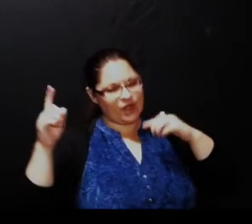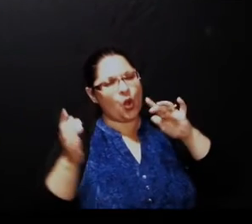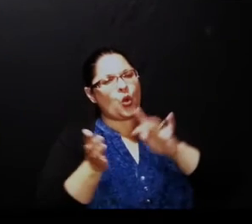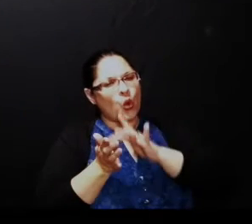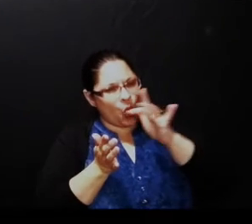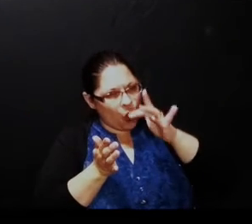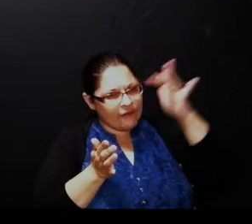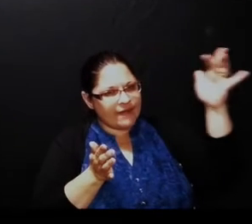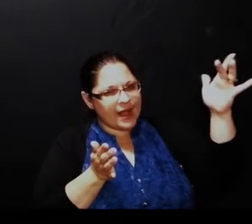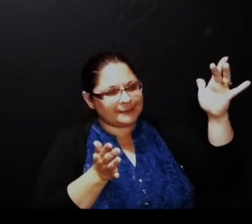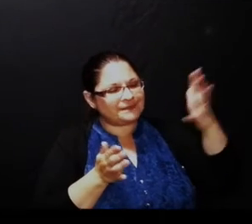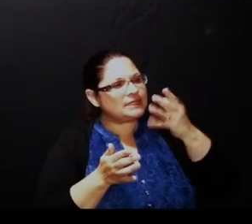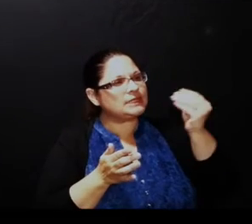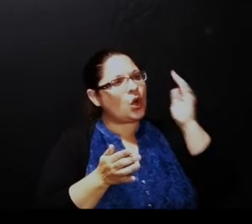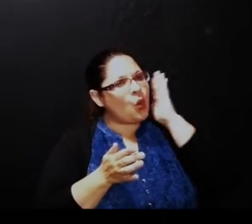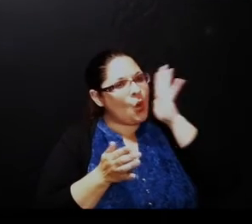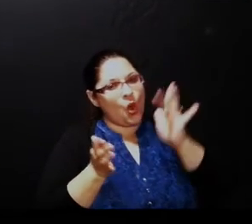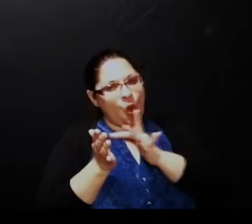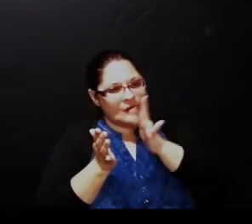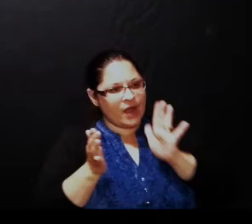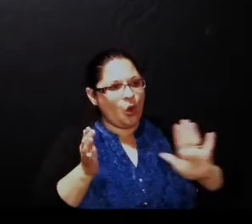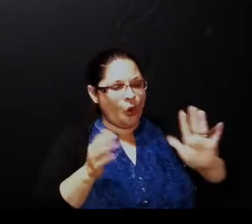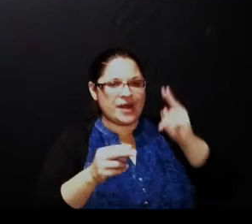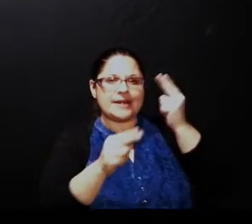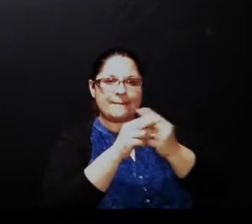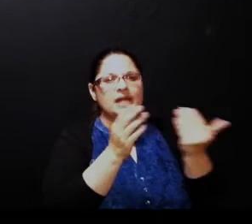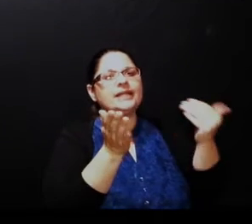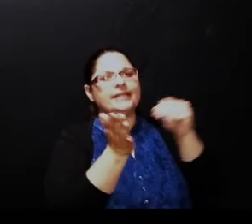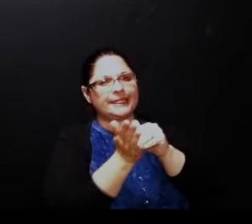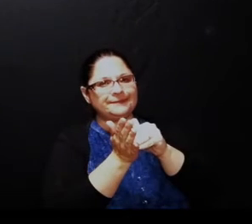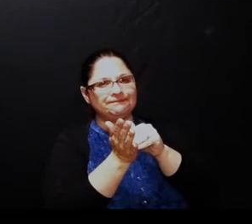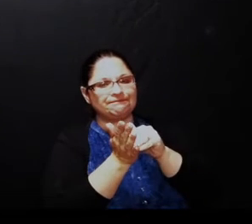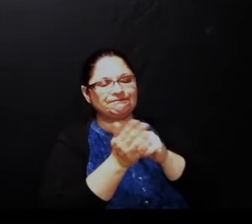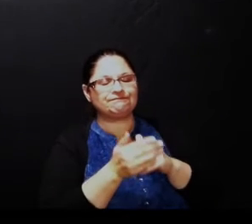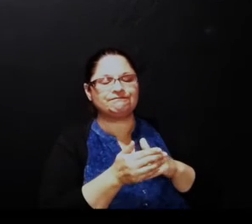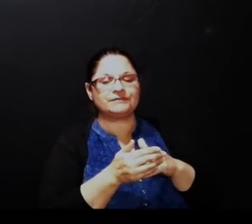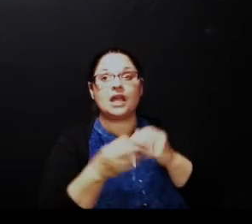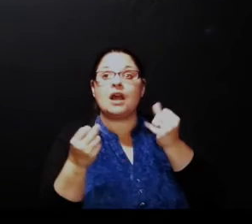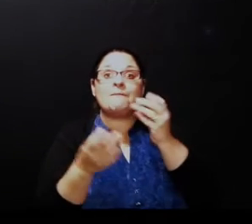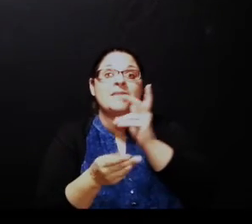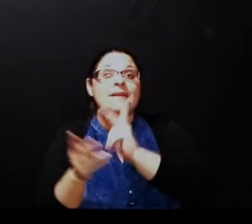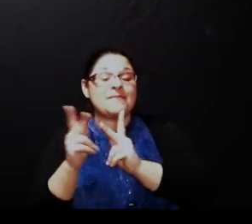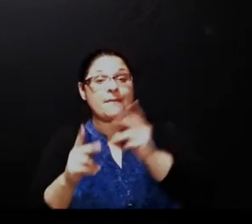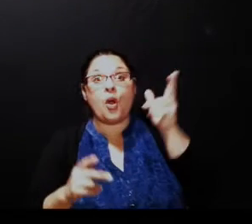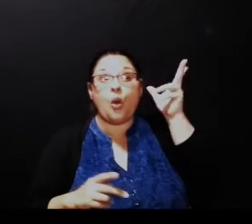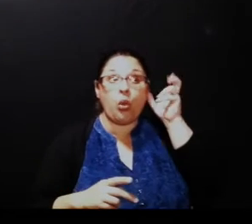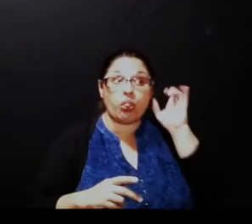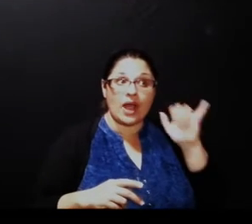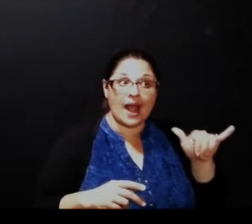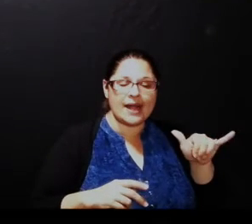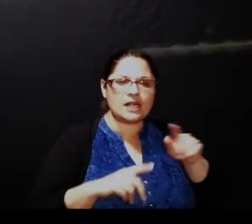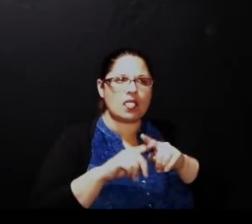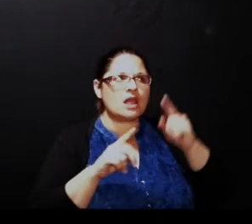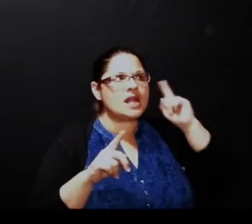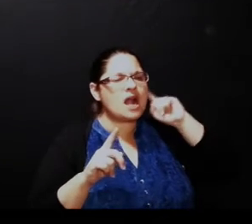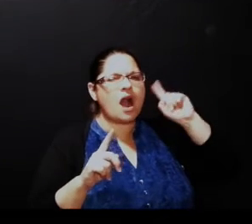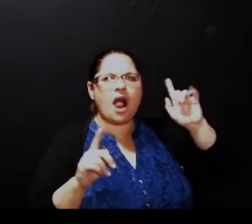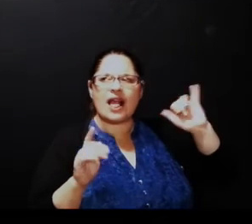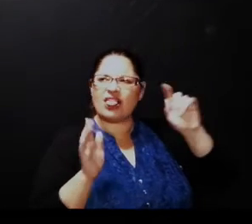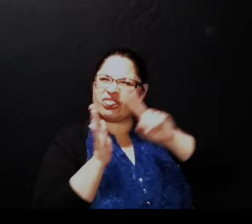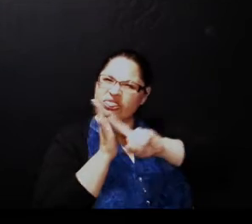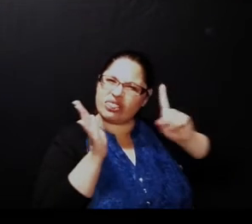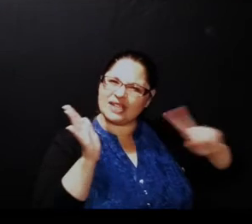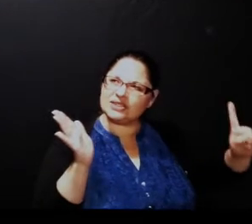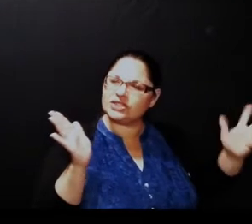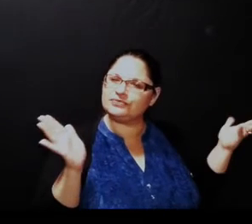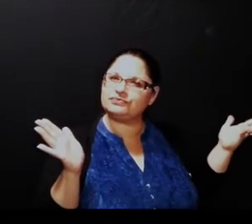it said that it thundered. Others said, 'An angel spake to him.' Jesus answered and said, 'This